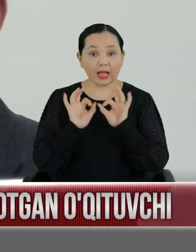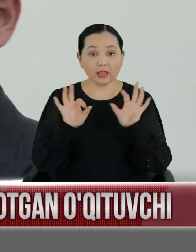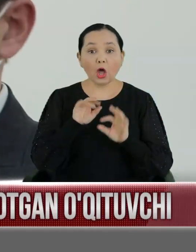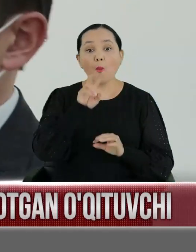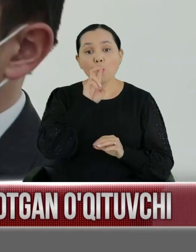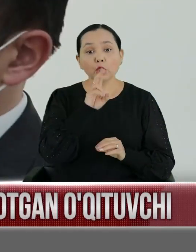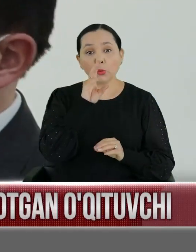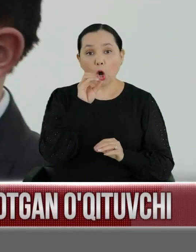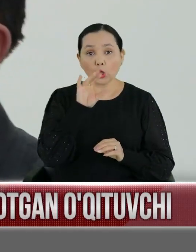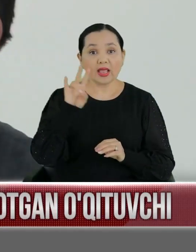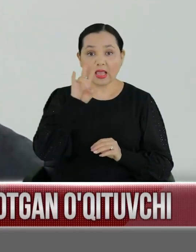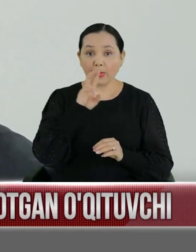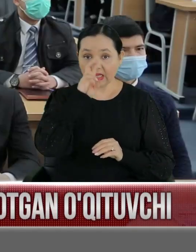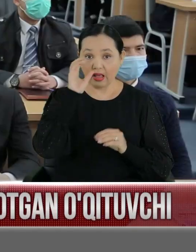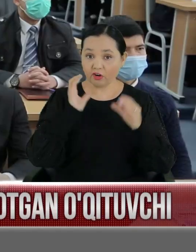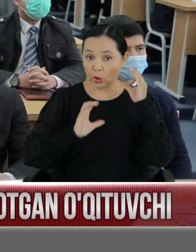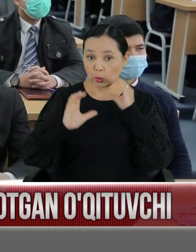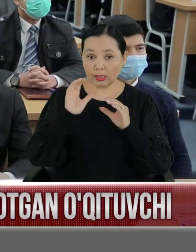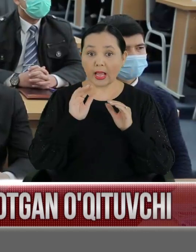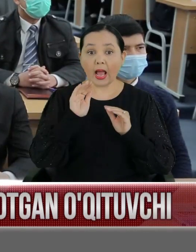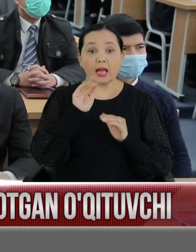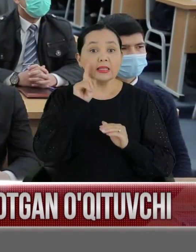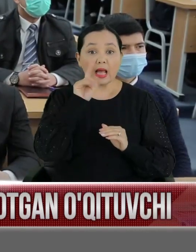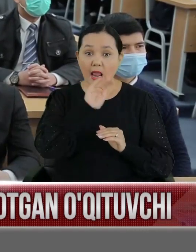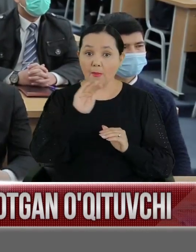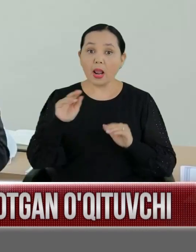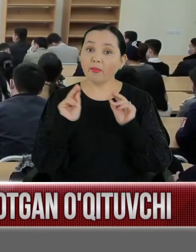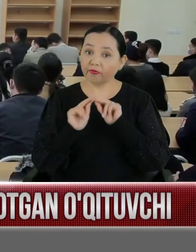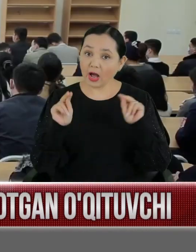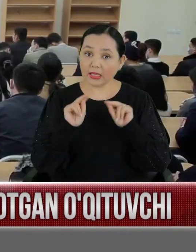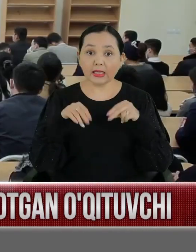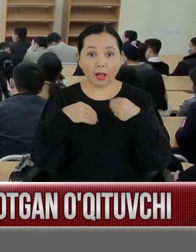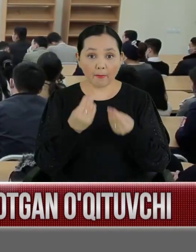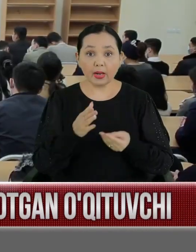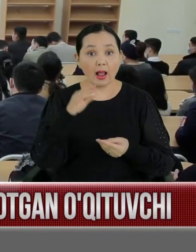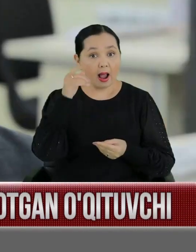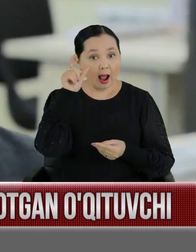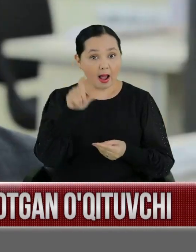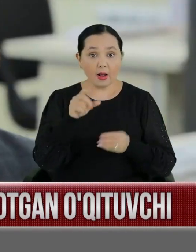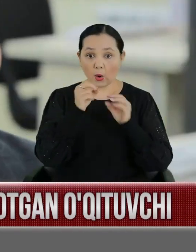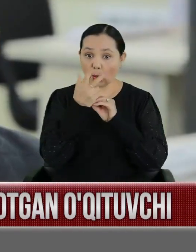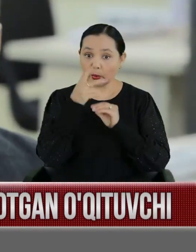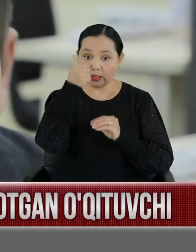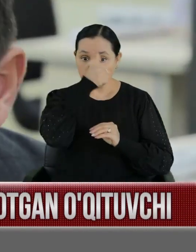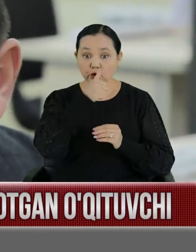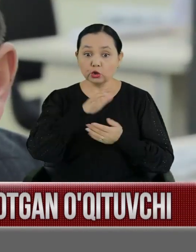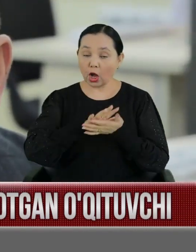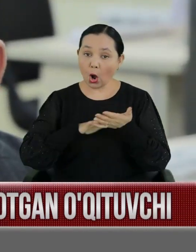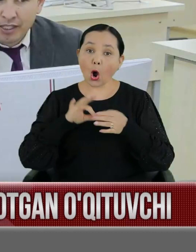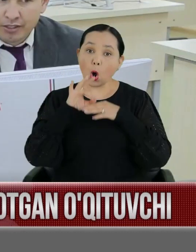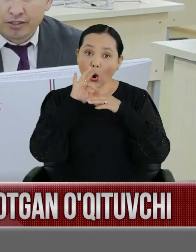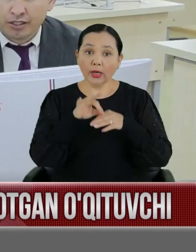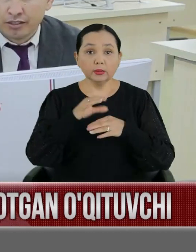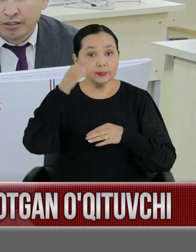Nodirbek Qodirov Namangan Davlat Universitetida talabalarga ijtimoiy fanlardan dars beradi. Lavhamiz qahramoni 2013 yildan buyon olib